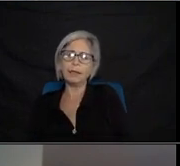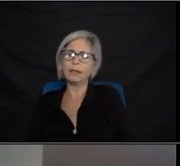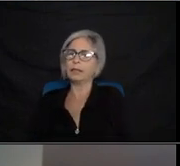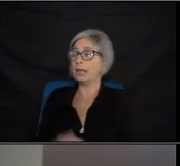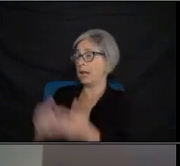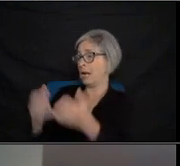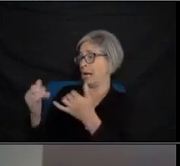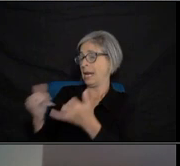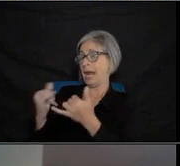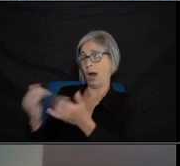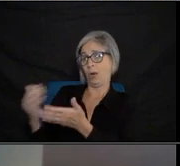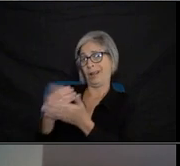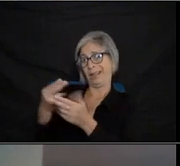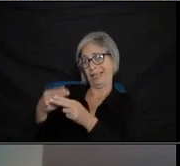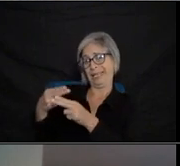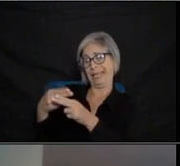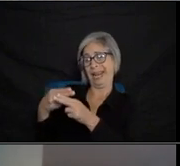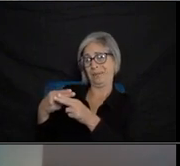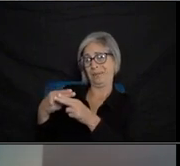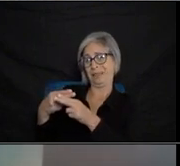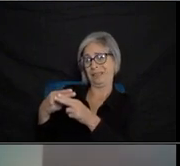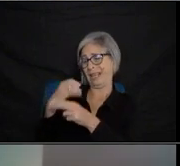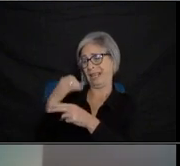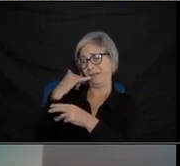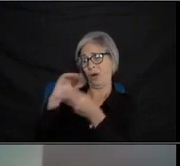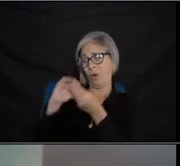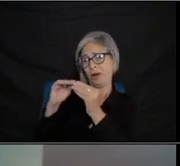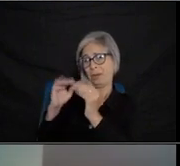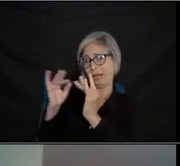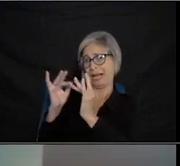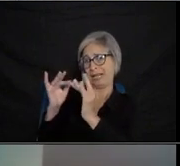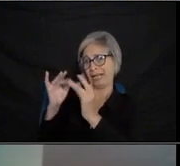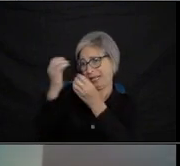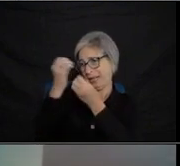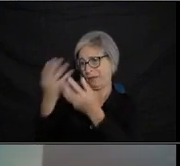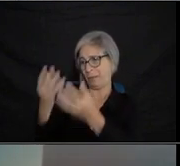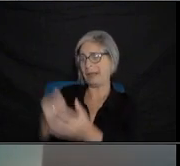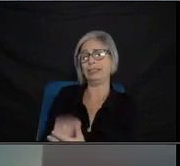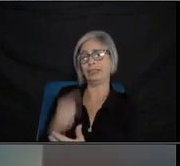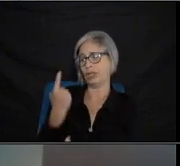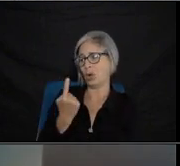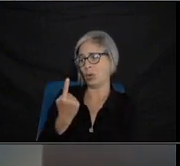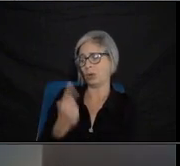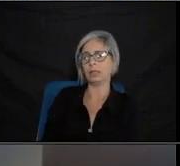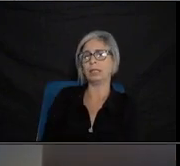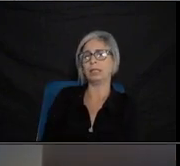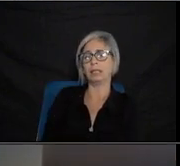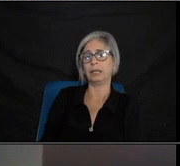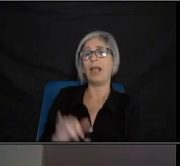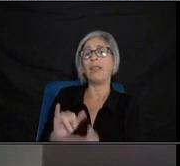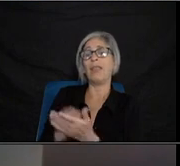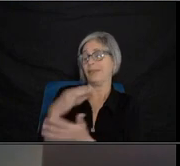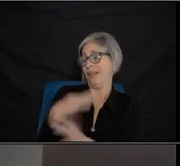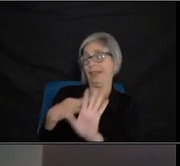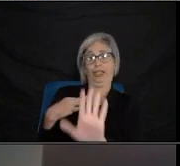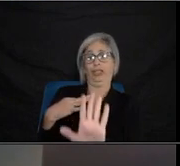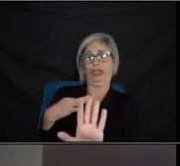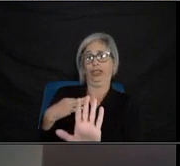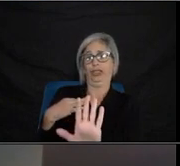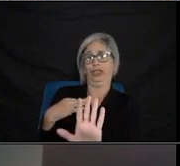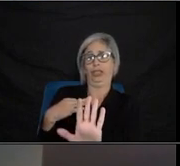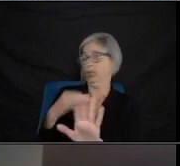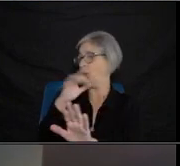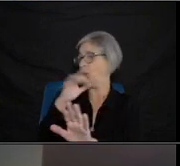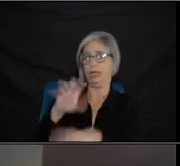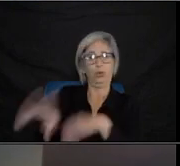Right now, we're just collecting name and phone number and contact information. Okay. And as a voluntary, you can still submit